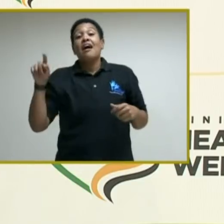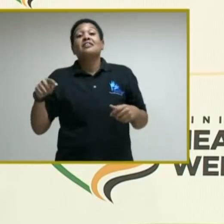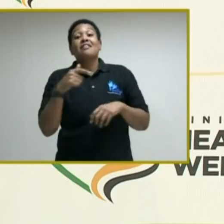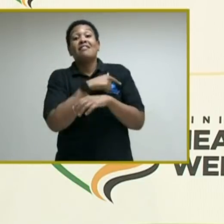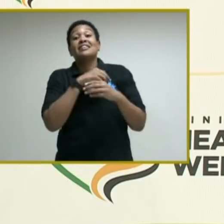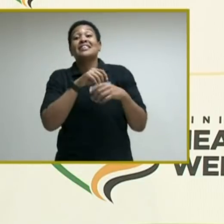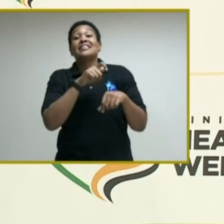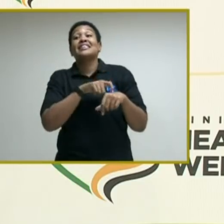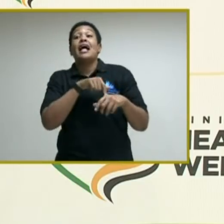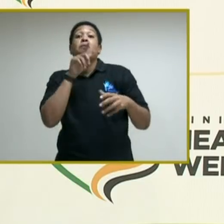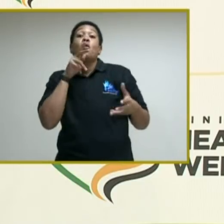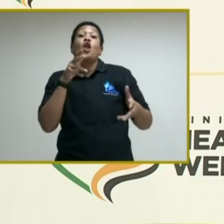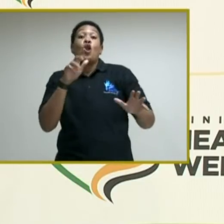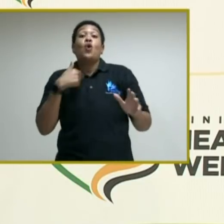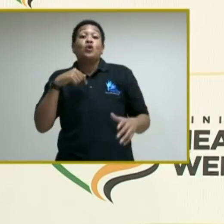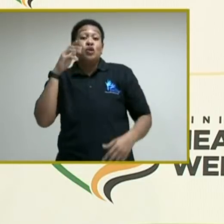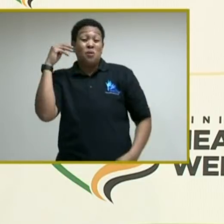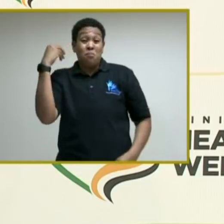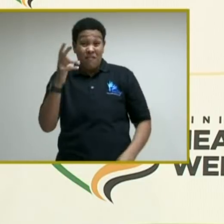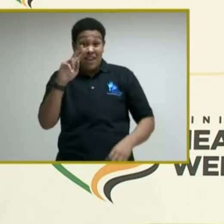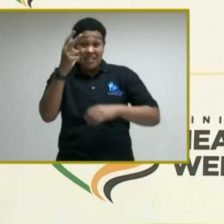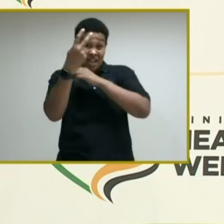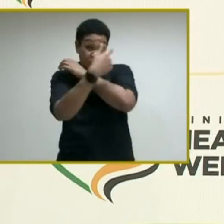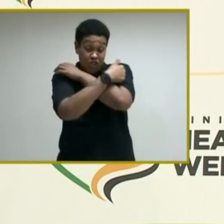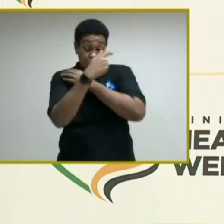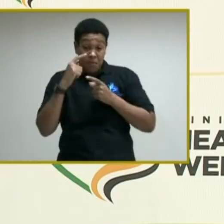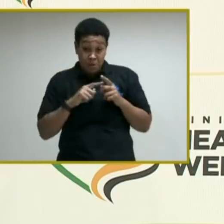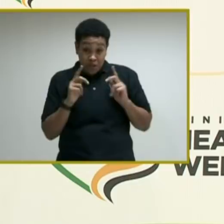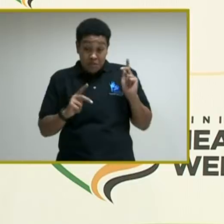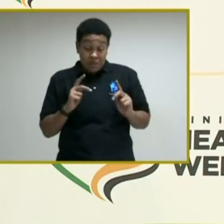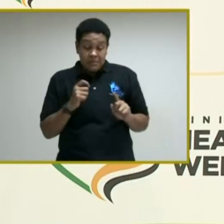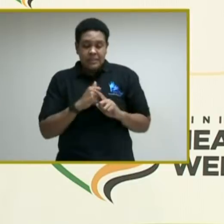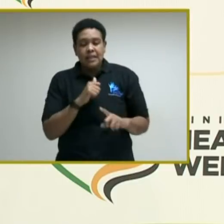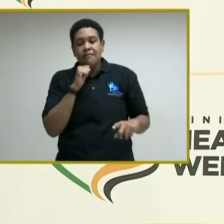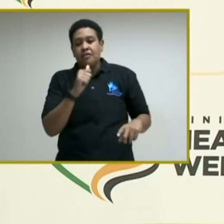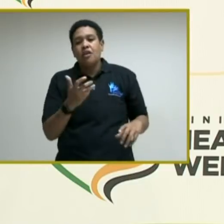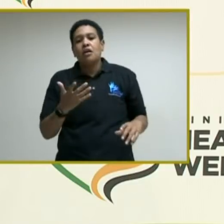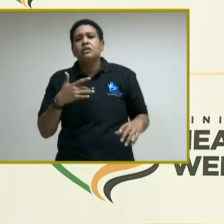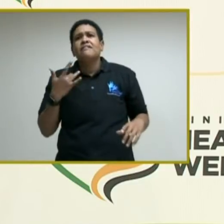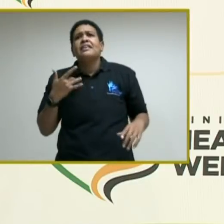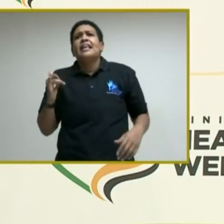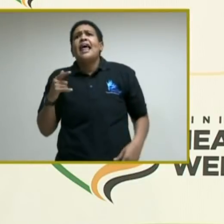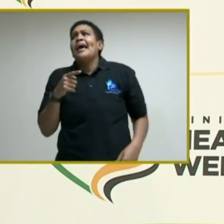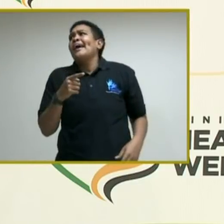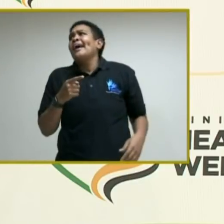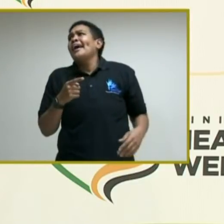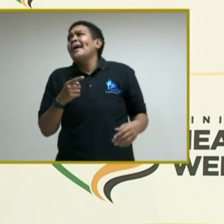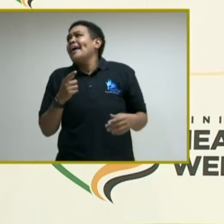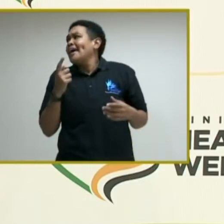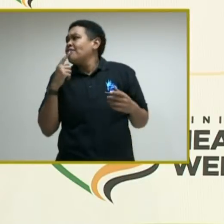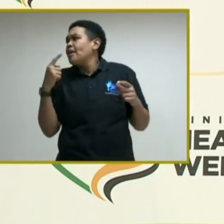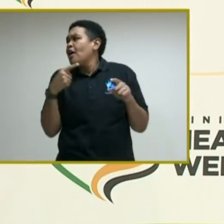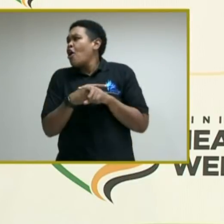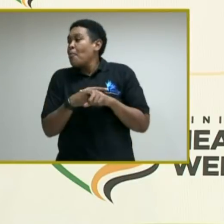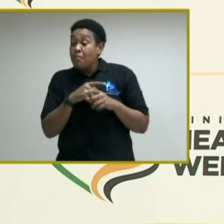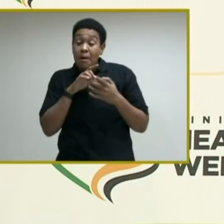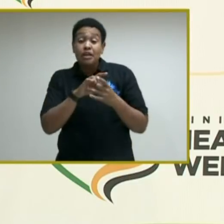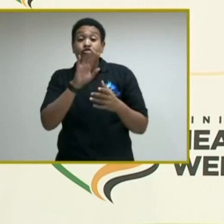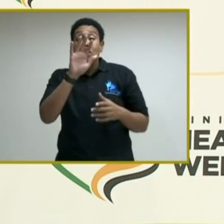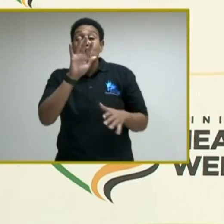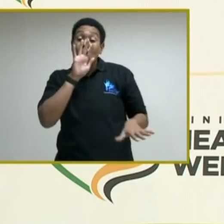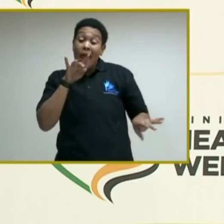to deliver our second dose and persons not to feel as if they have been compromised in terms of the